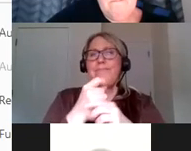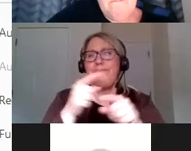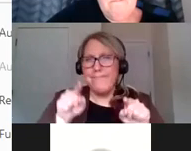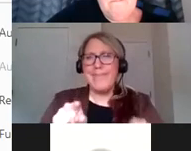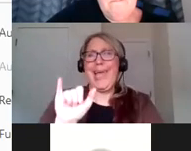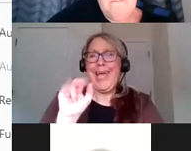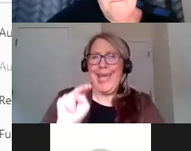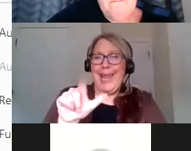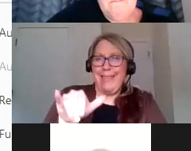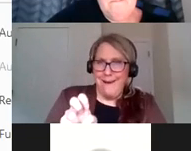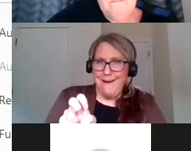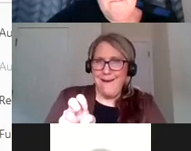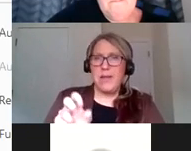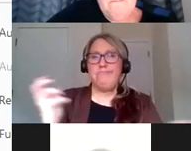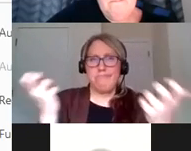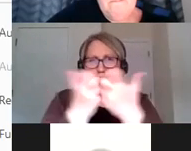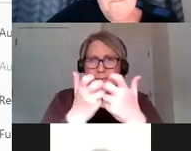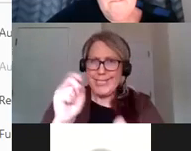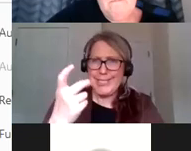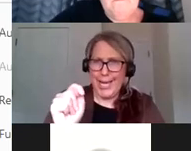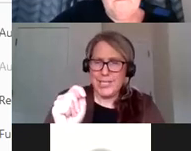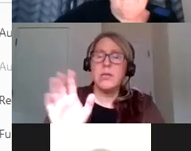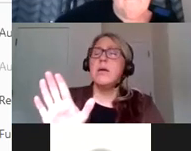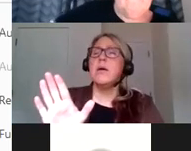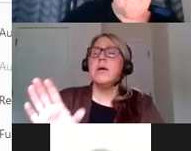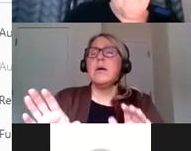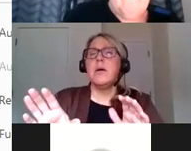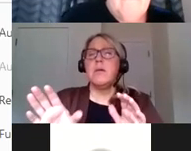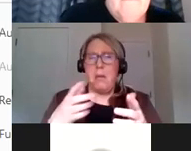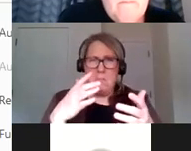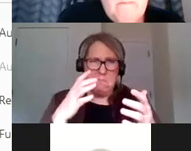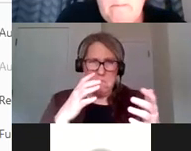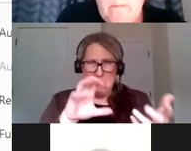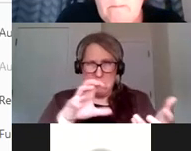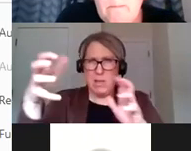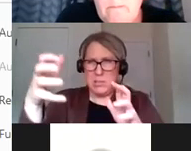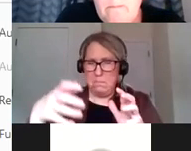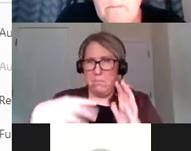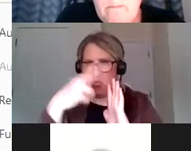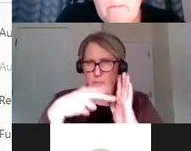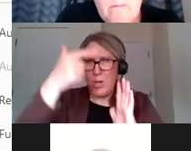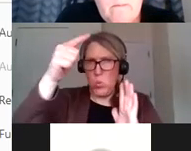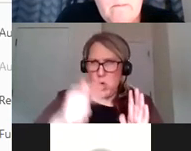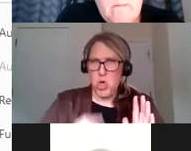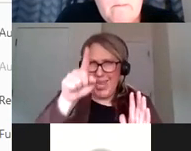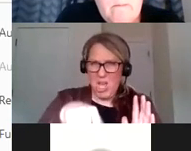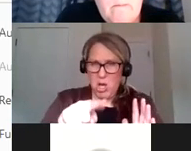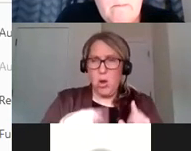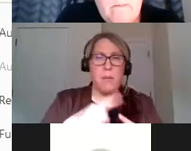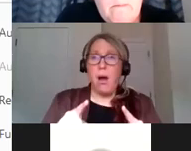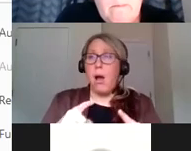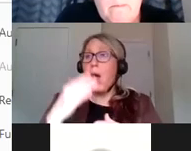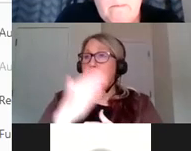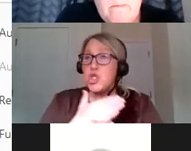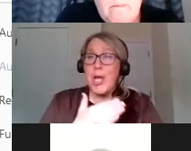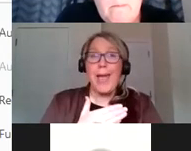in line with the text, and you still have to do that. Even though it kind of messed up this reading order here, you may not share every